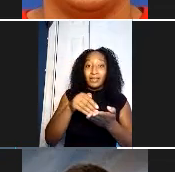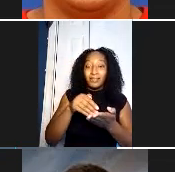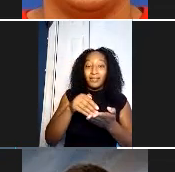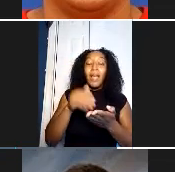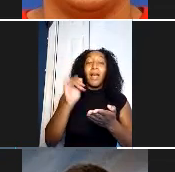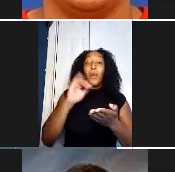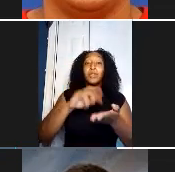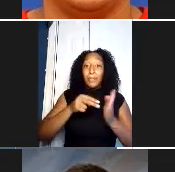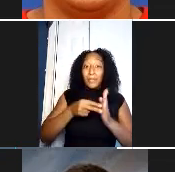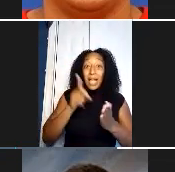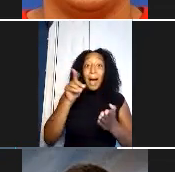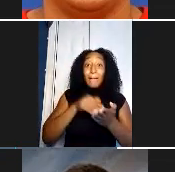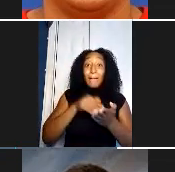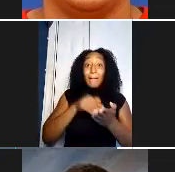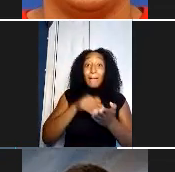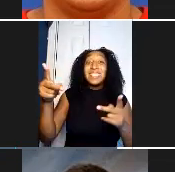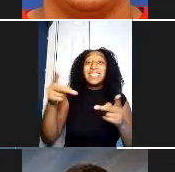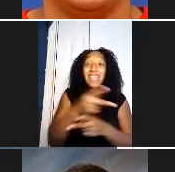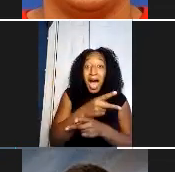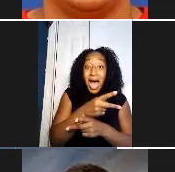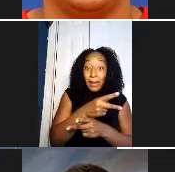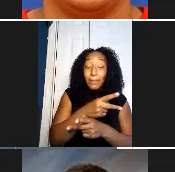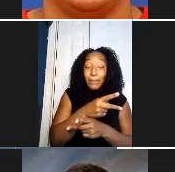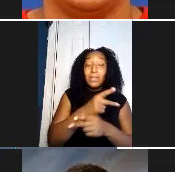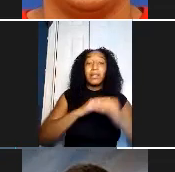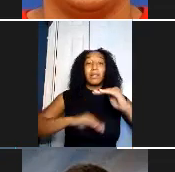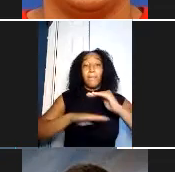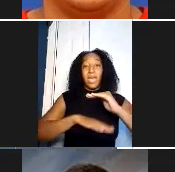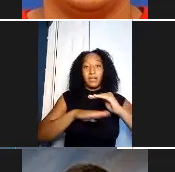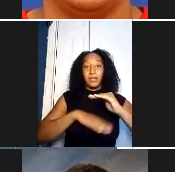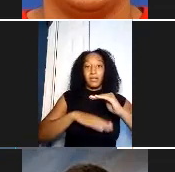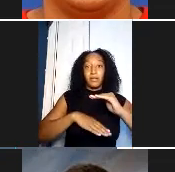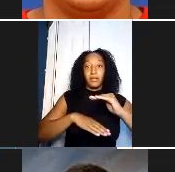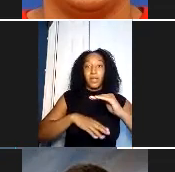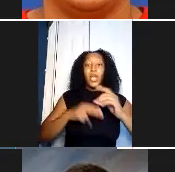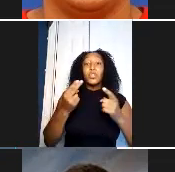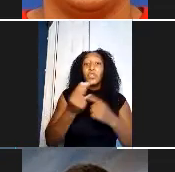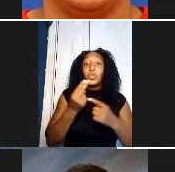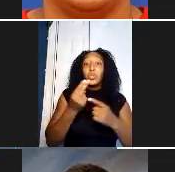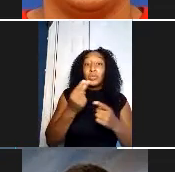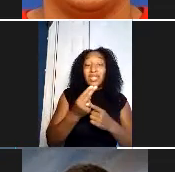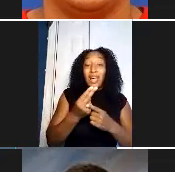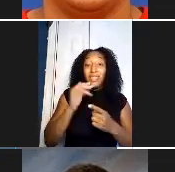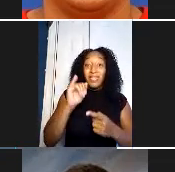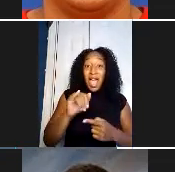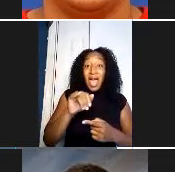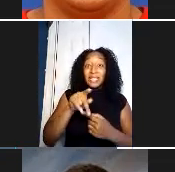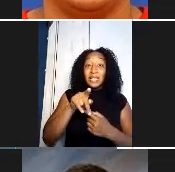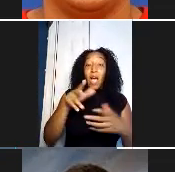And we use the prefix mega to be associated with that power of